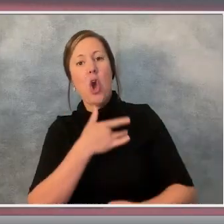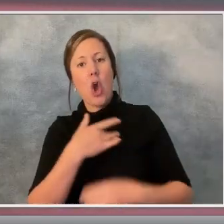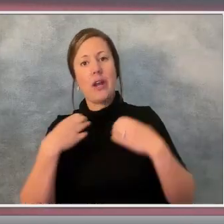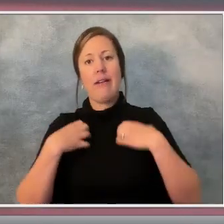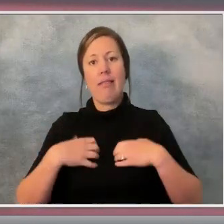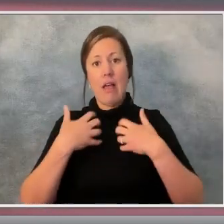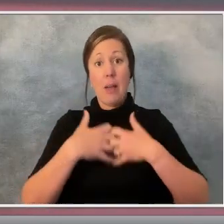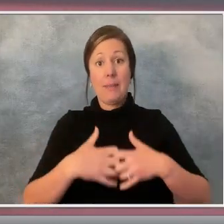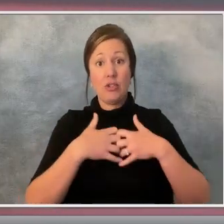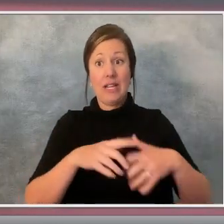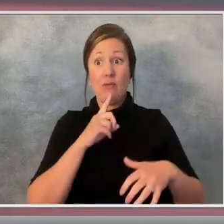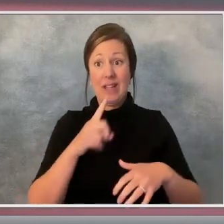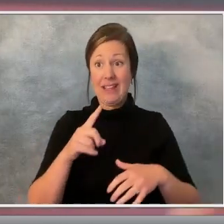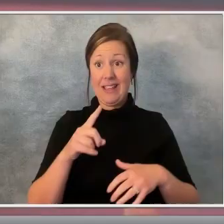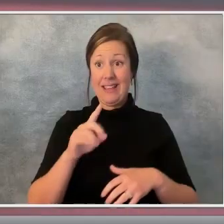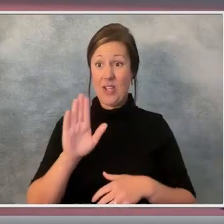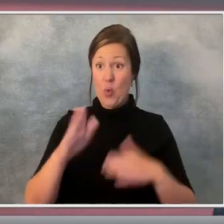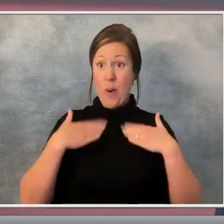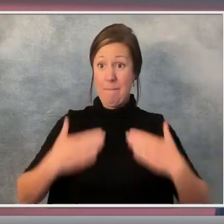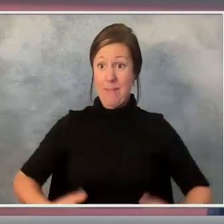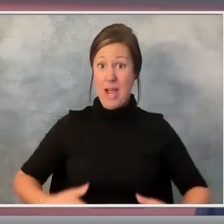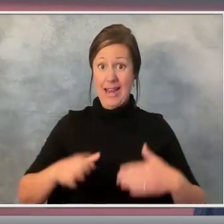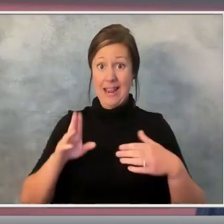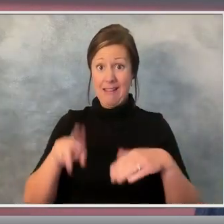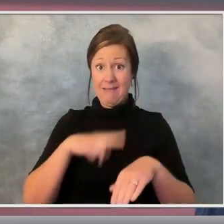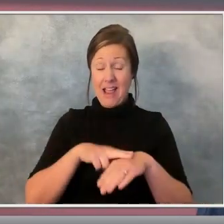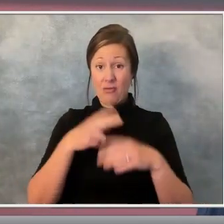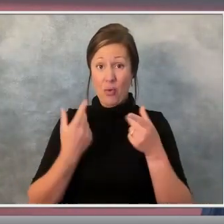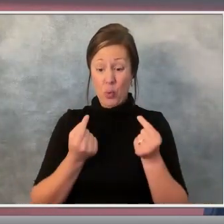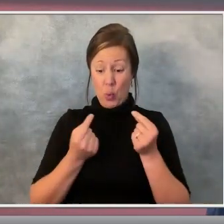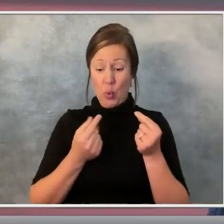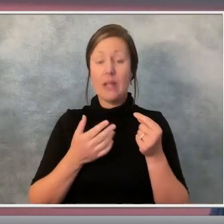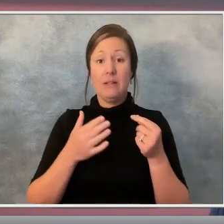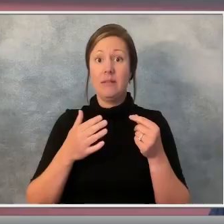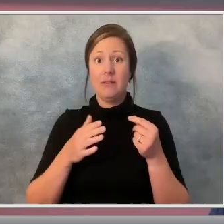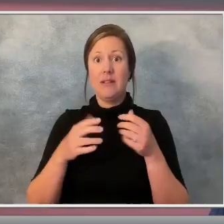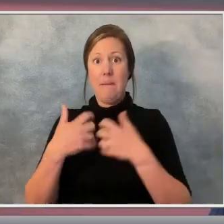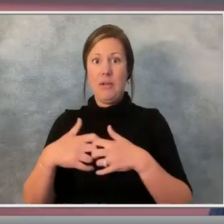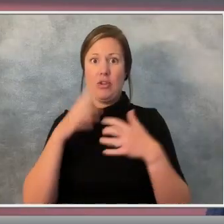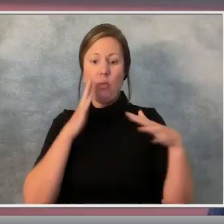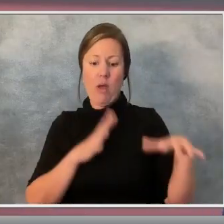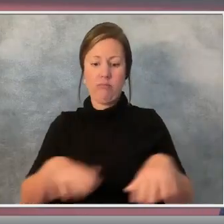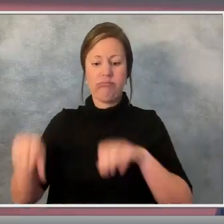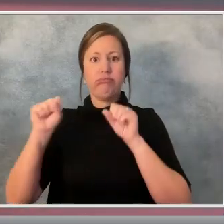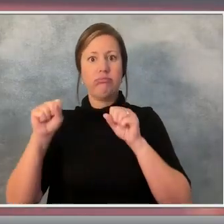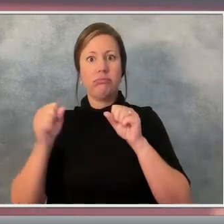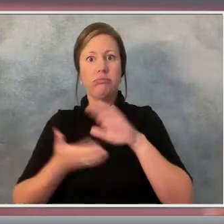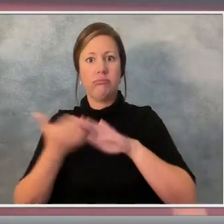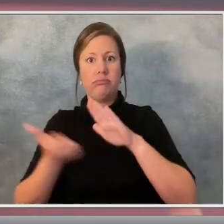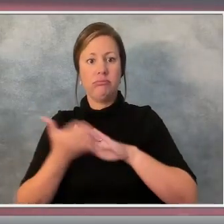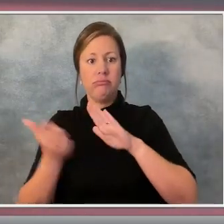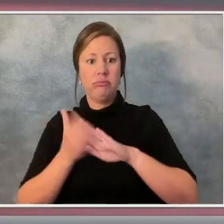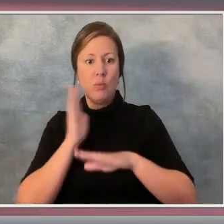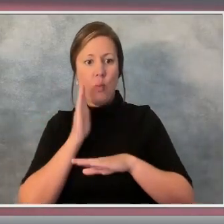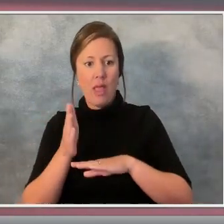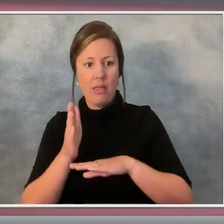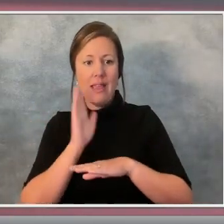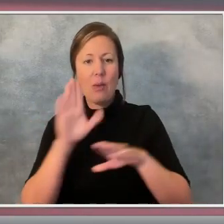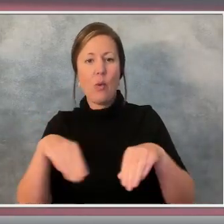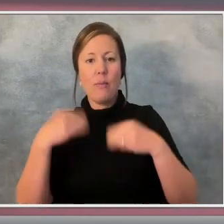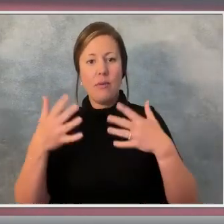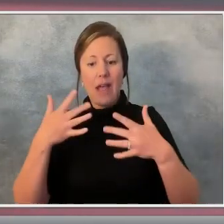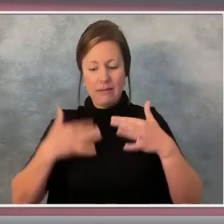of the lungs and the heart to provide a circulation for the person who requires it that is compatible with life.